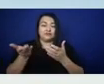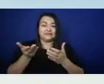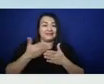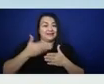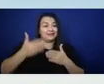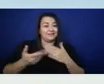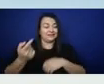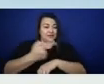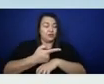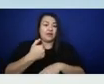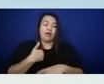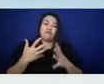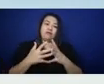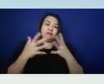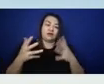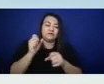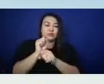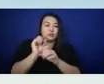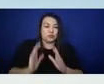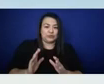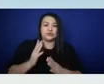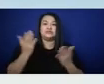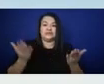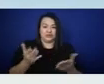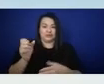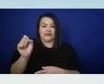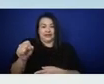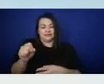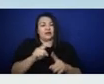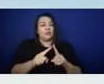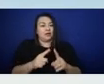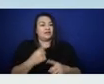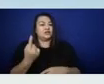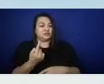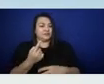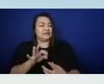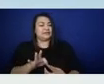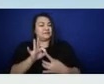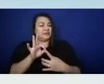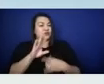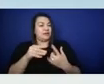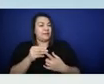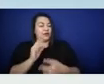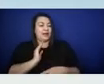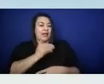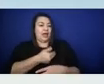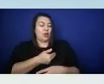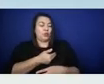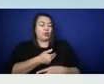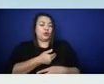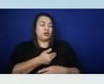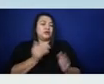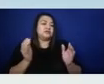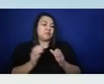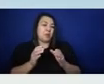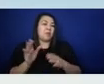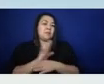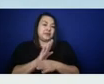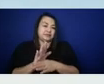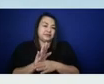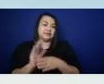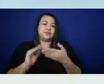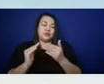small businesses are the lifeblood of any community, and they're the ones that do most of the hiring and provide most of the